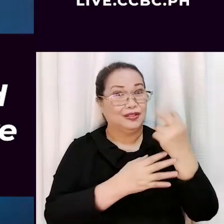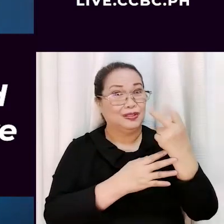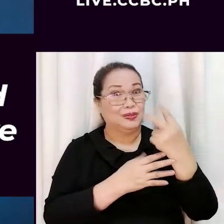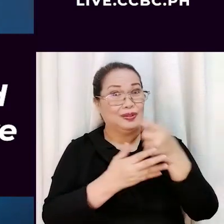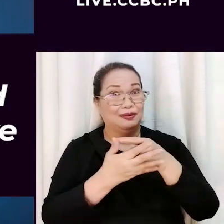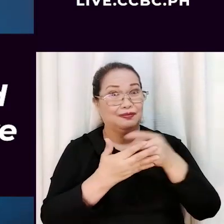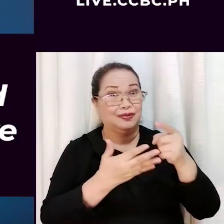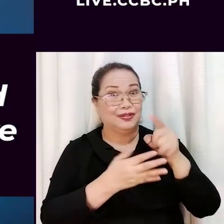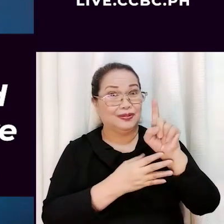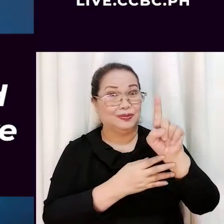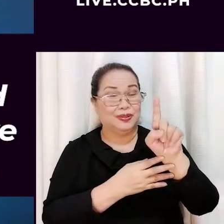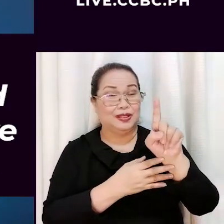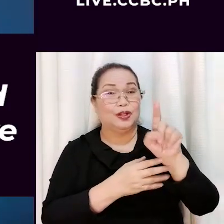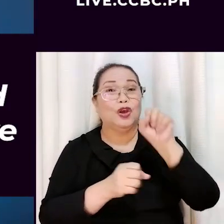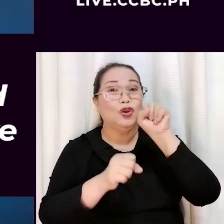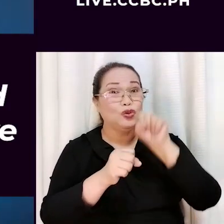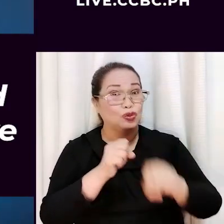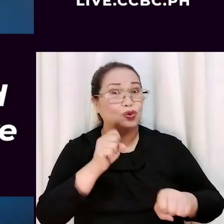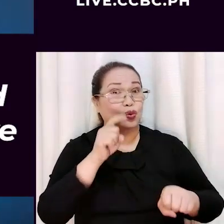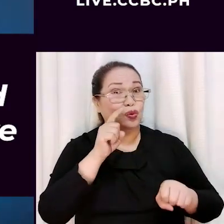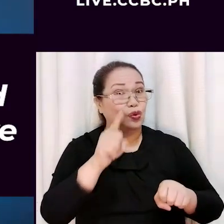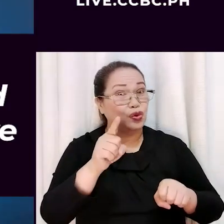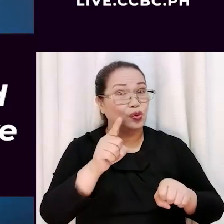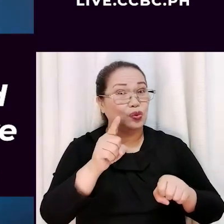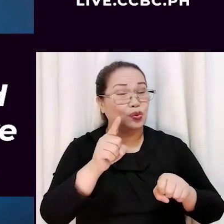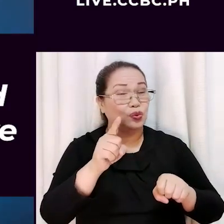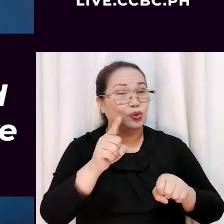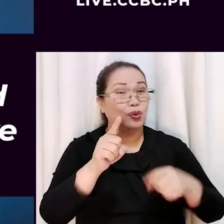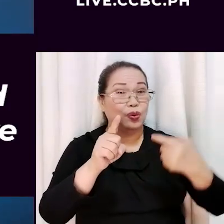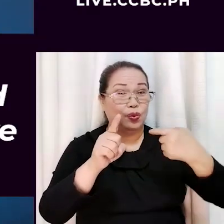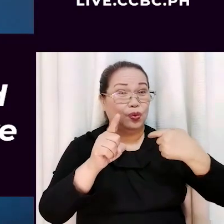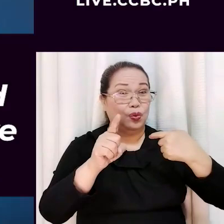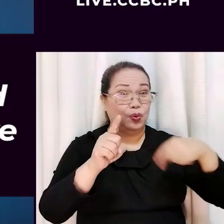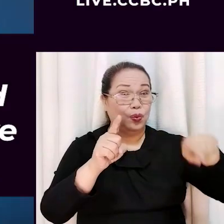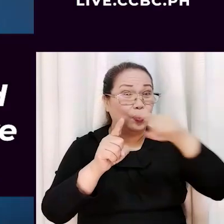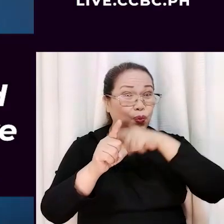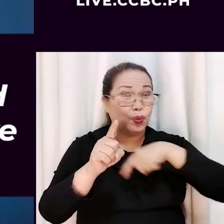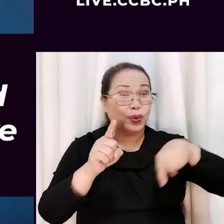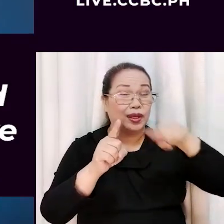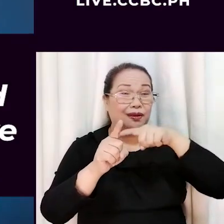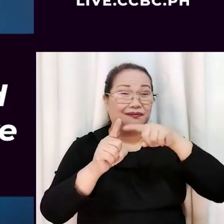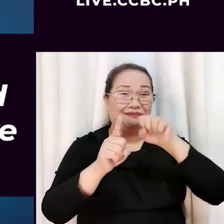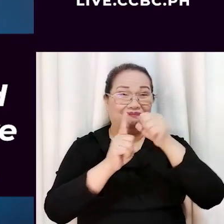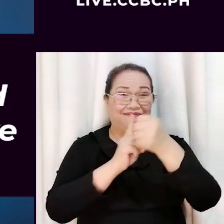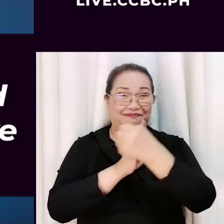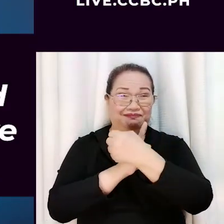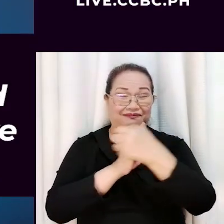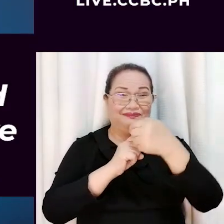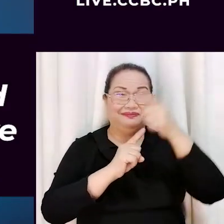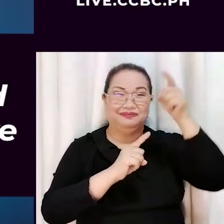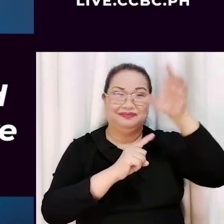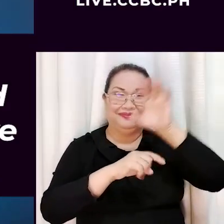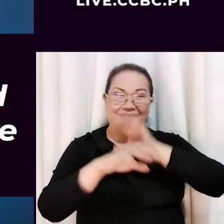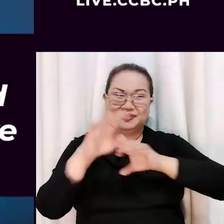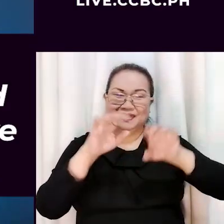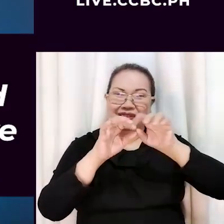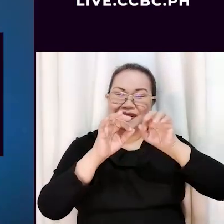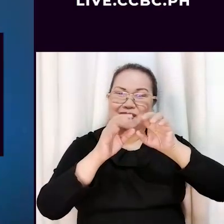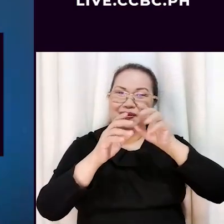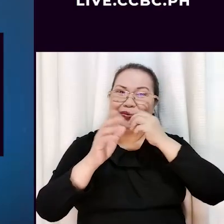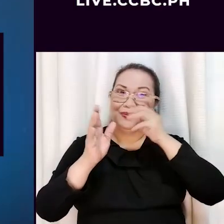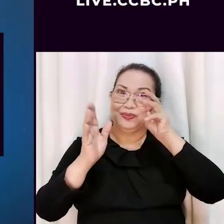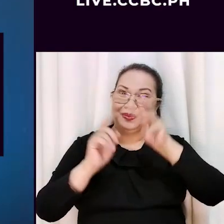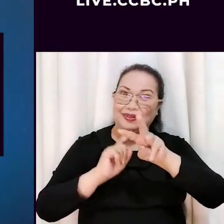Huh? Therefore, we also, since we are surrounded by so great a cloud of witnesses, yung mga na-mention